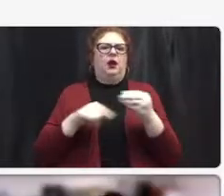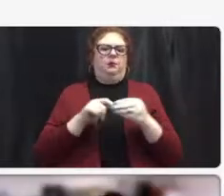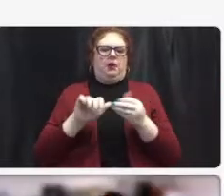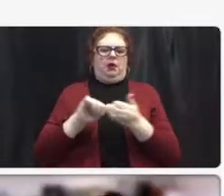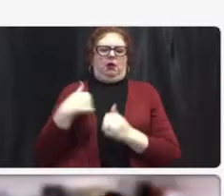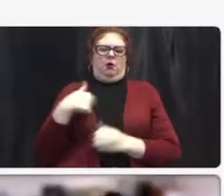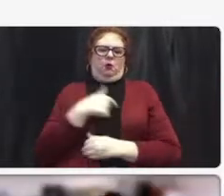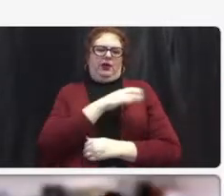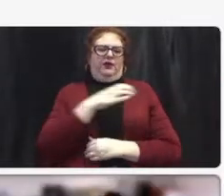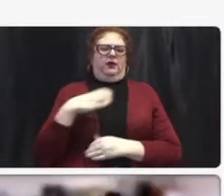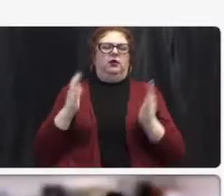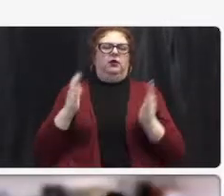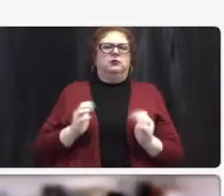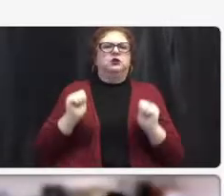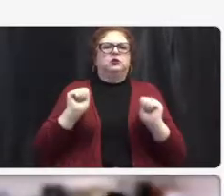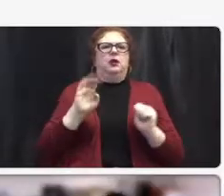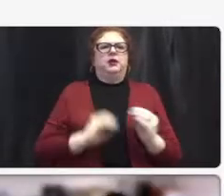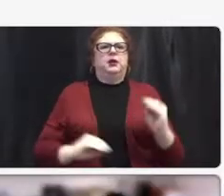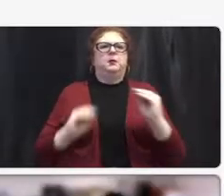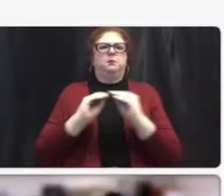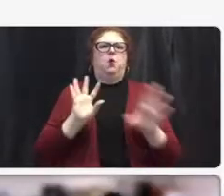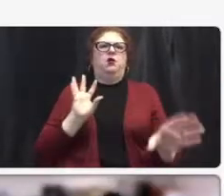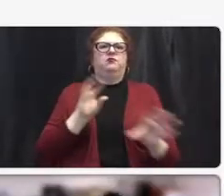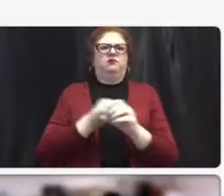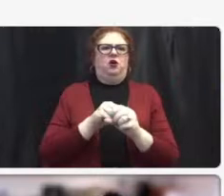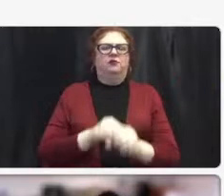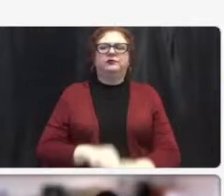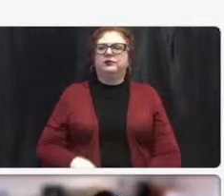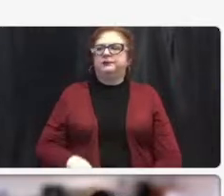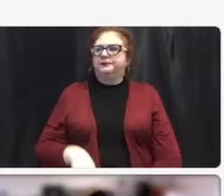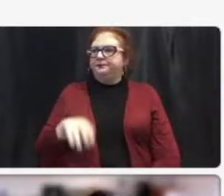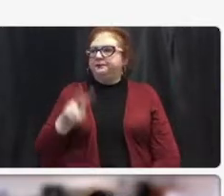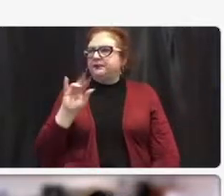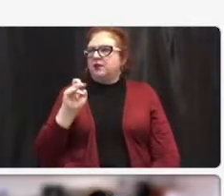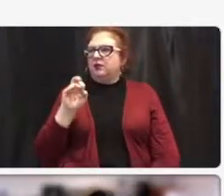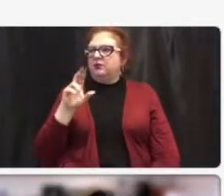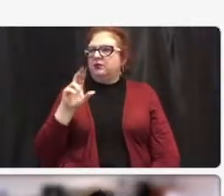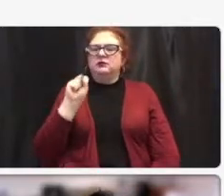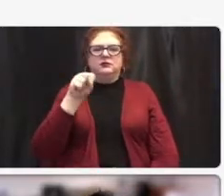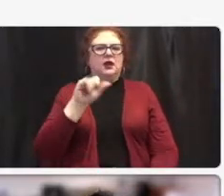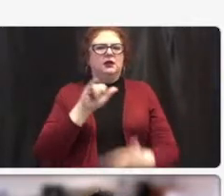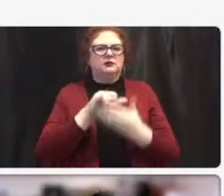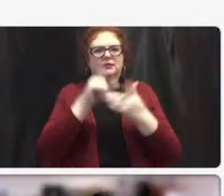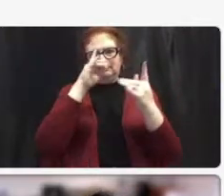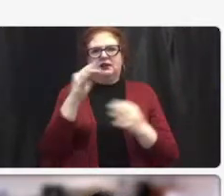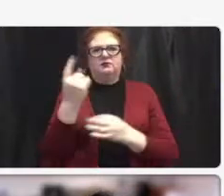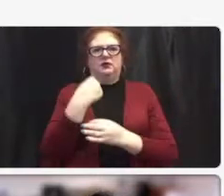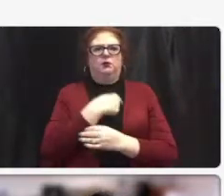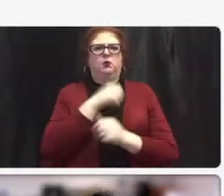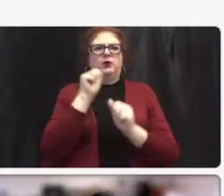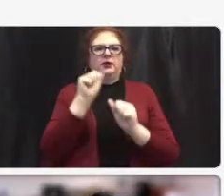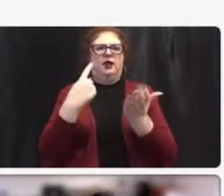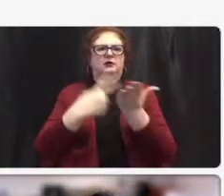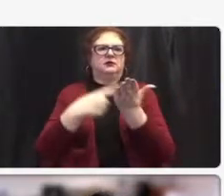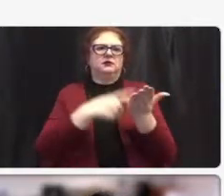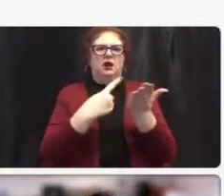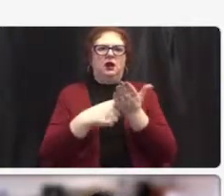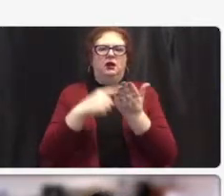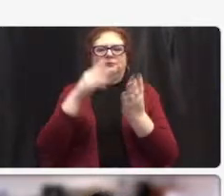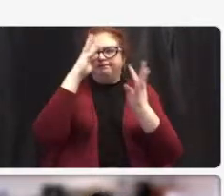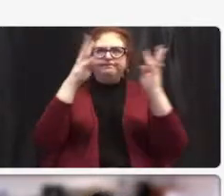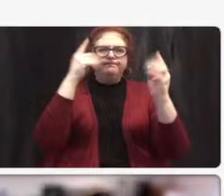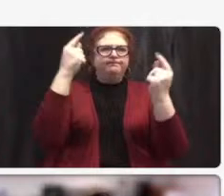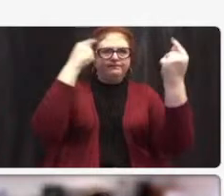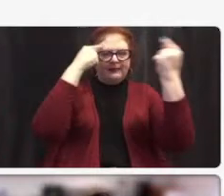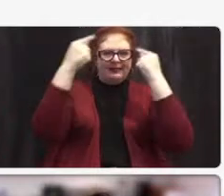involved. No, I think that's a good one. I think this is something we can definitely all think about over the following weeks to come and really get some ideas,